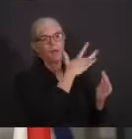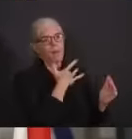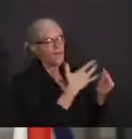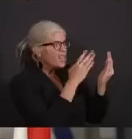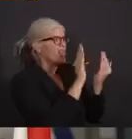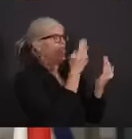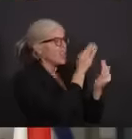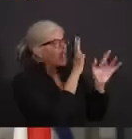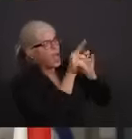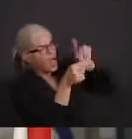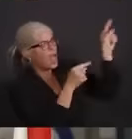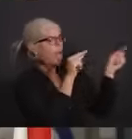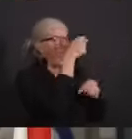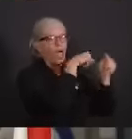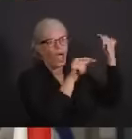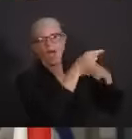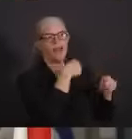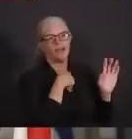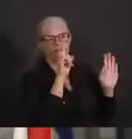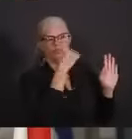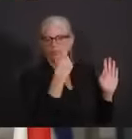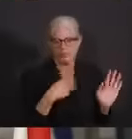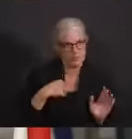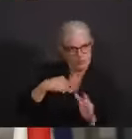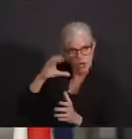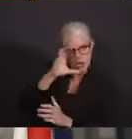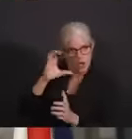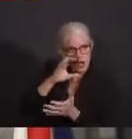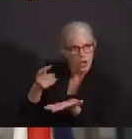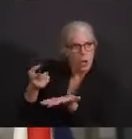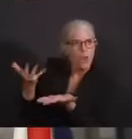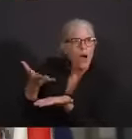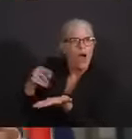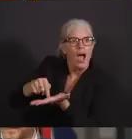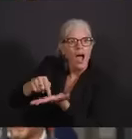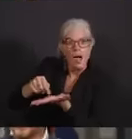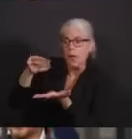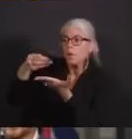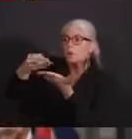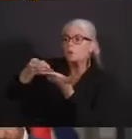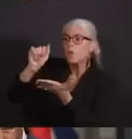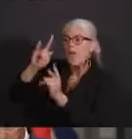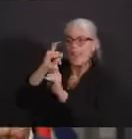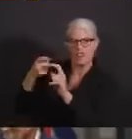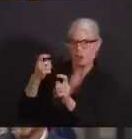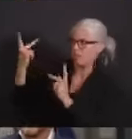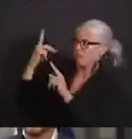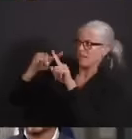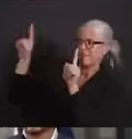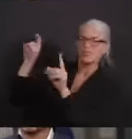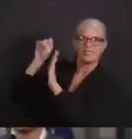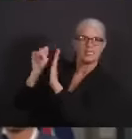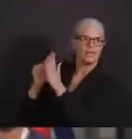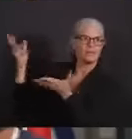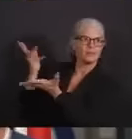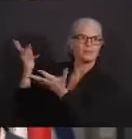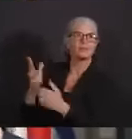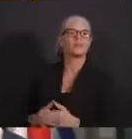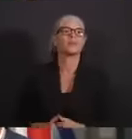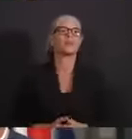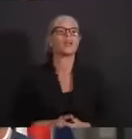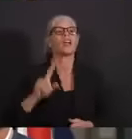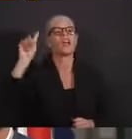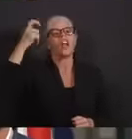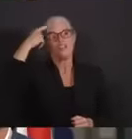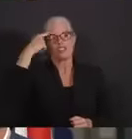incentive-ish program, and we're going to also look at bringing in mutual aid from other states. Well, I mean, the thing is there could be another storm this